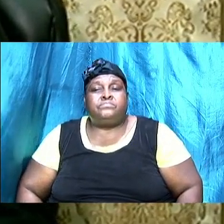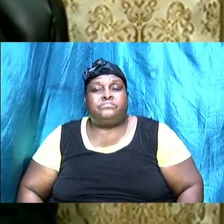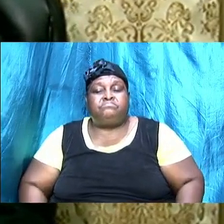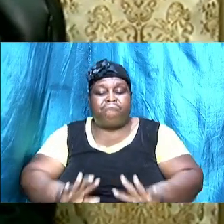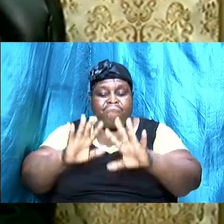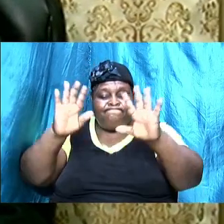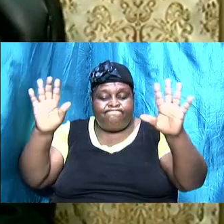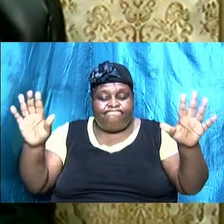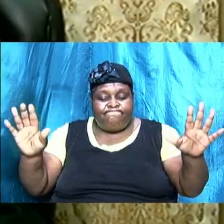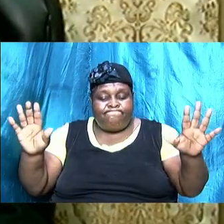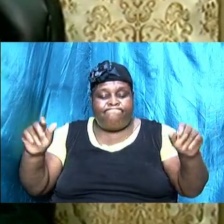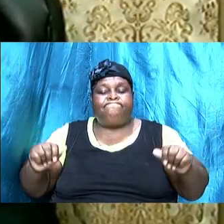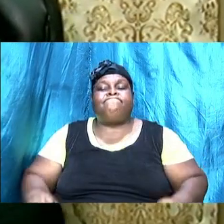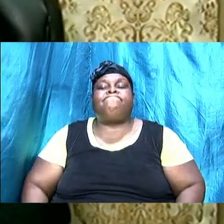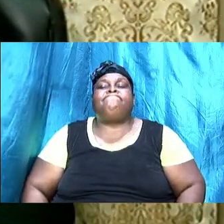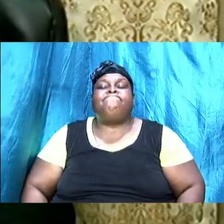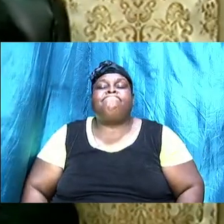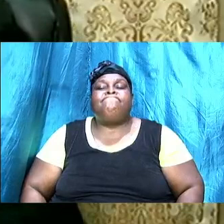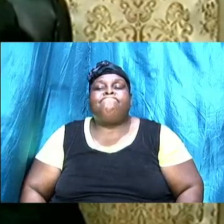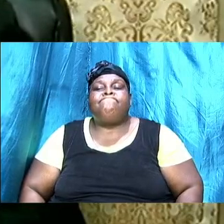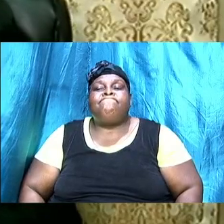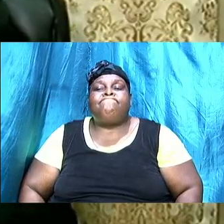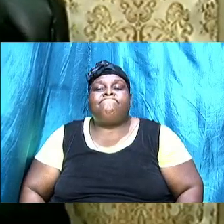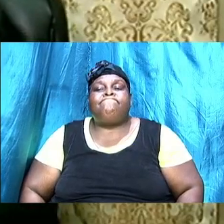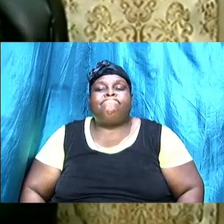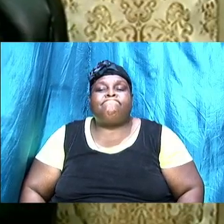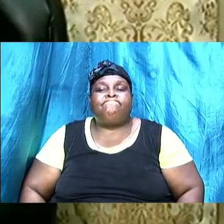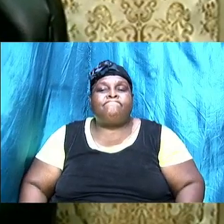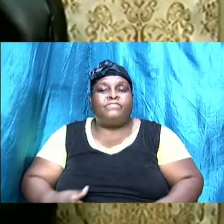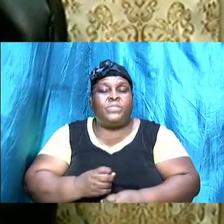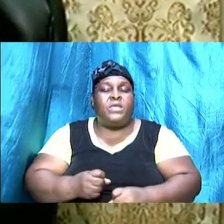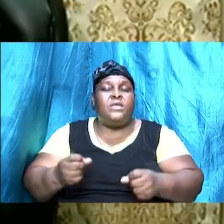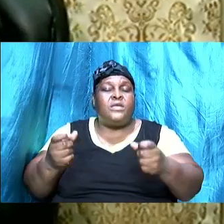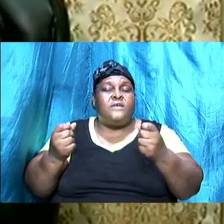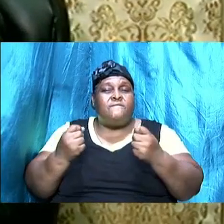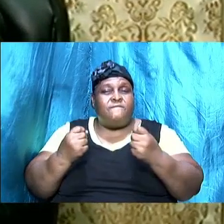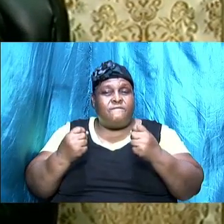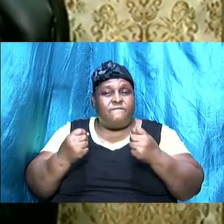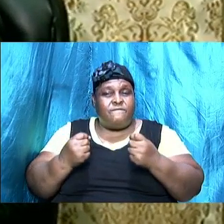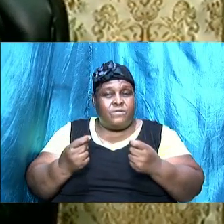clarity, etc., etc. We'll take a few of the questions.